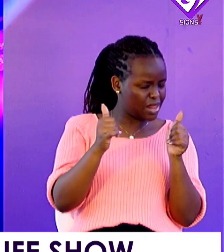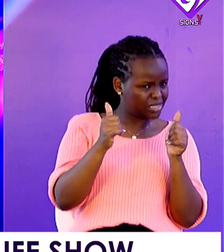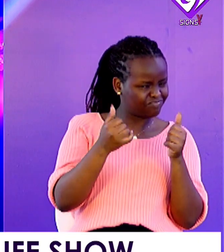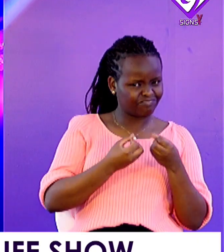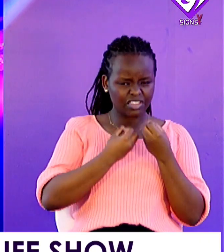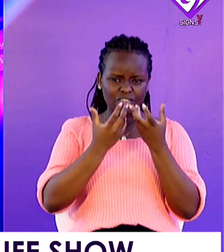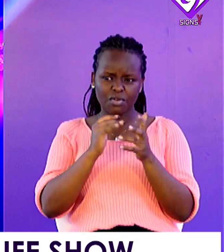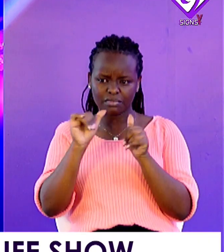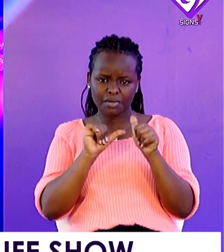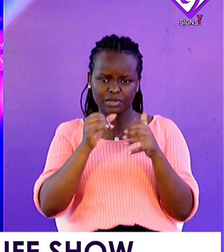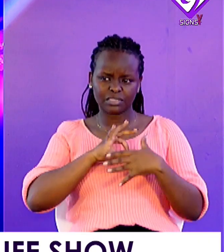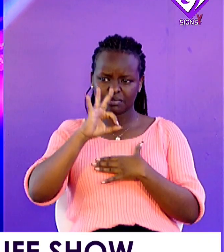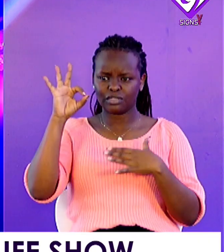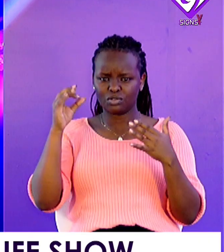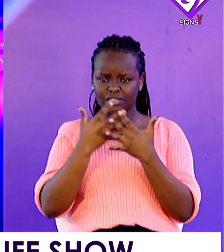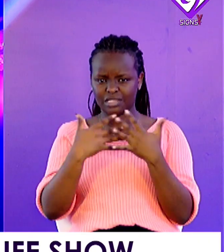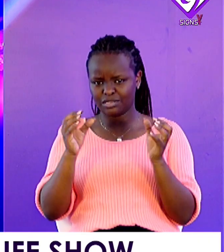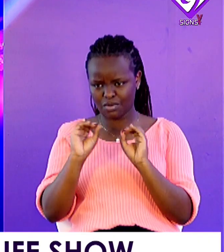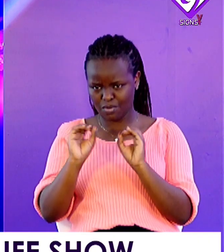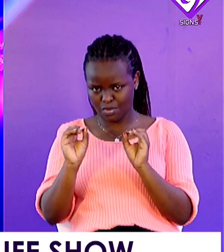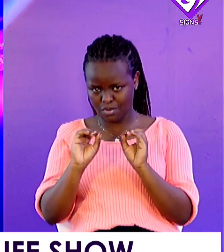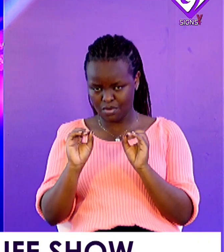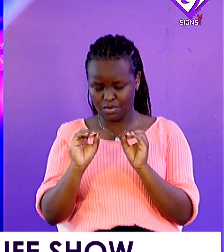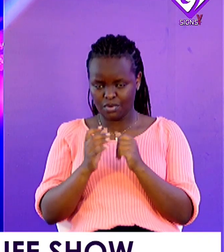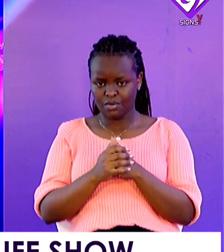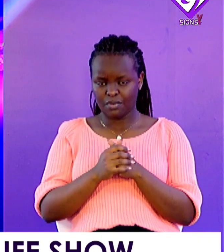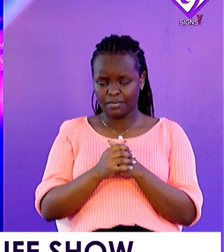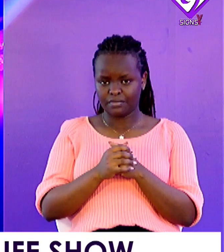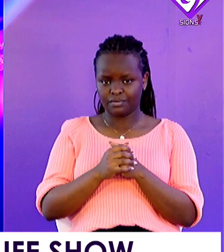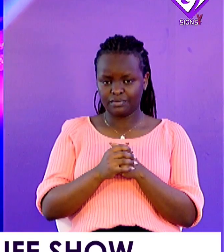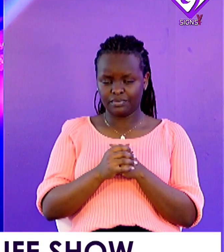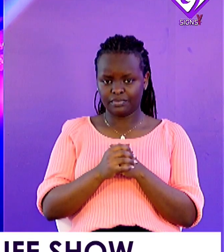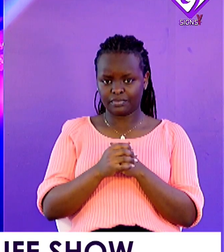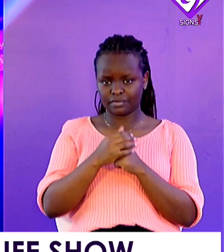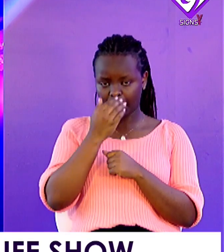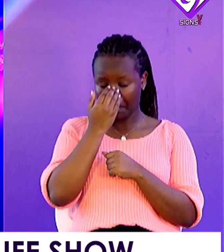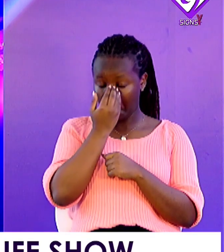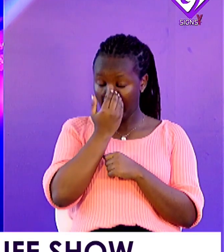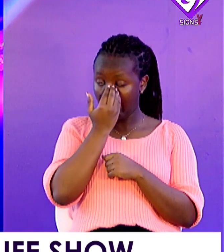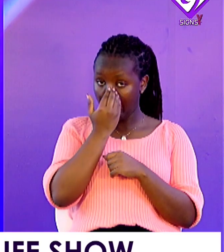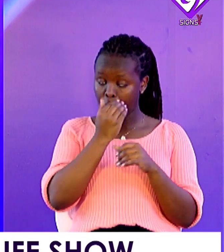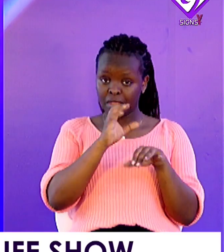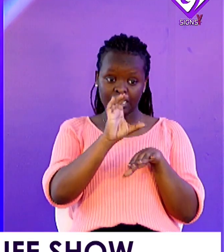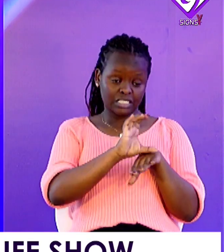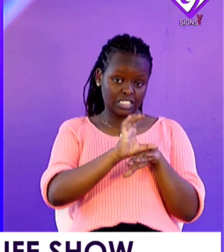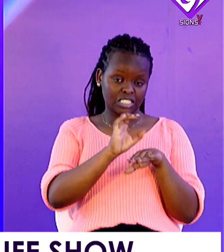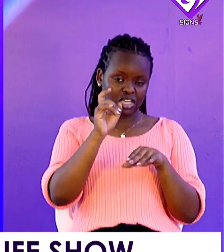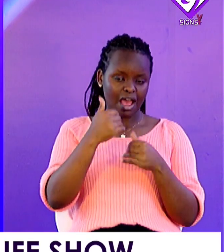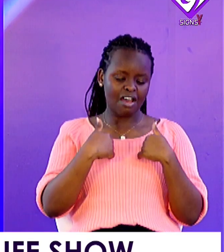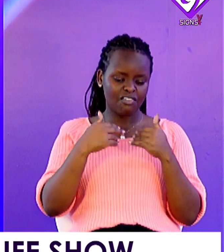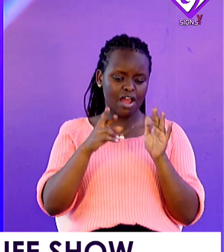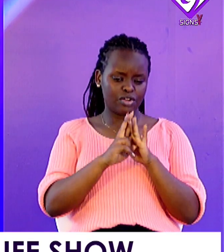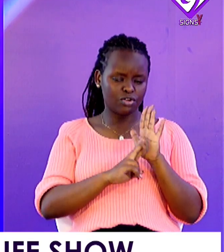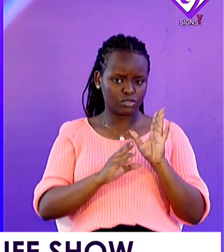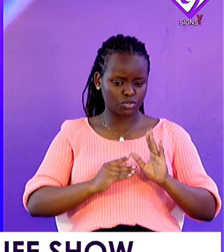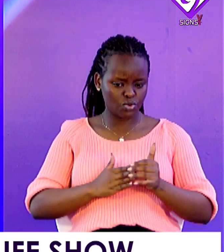on spiritual matters. And the church has a role to disciple. The church has a role to disciple. To